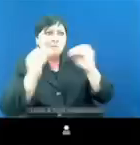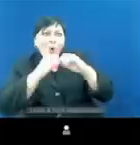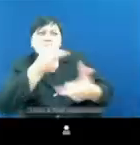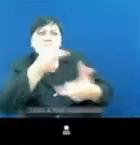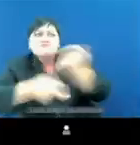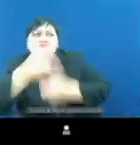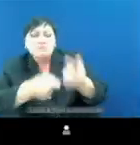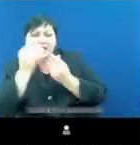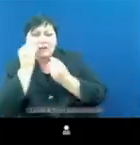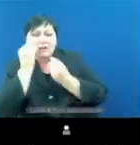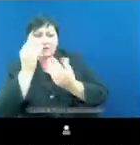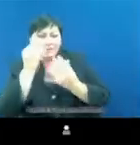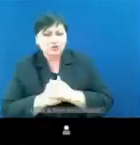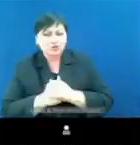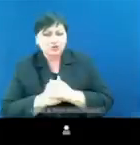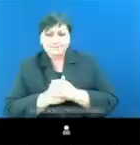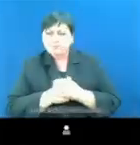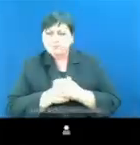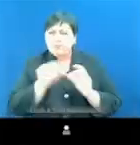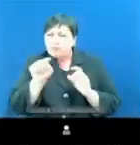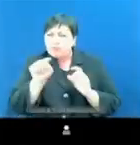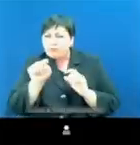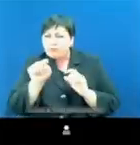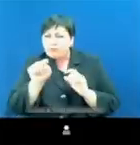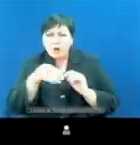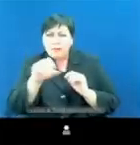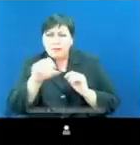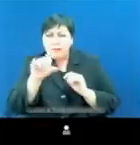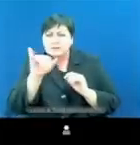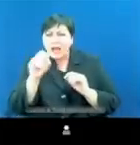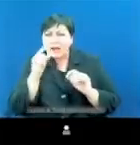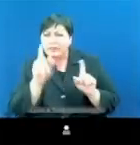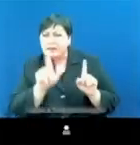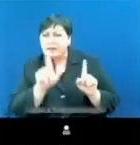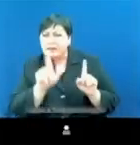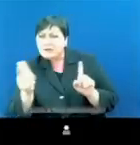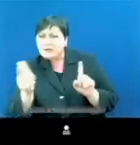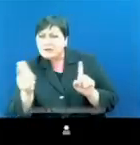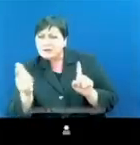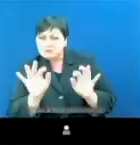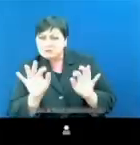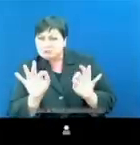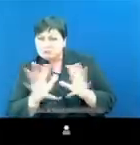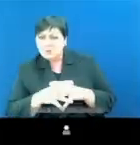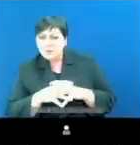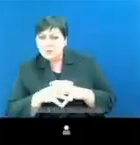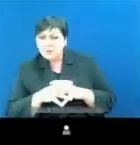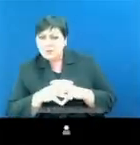I think I'm on the next slide. Let me just check something. No.